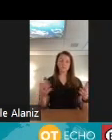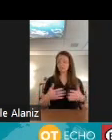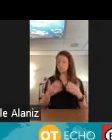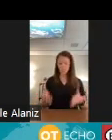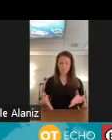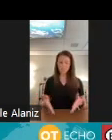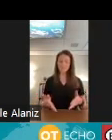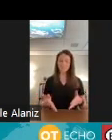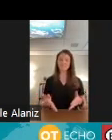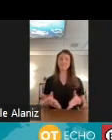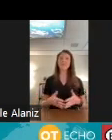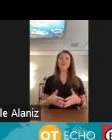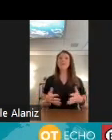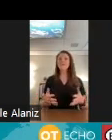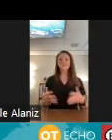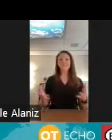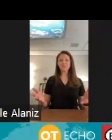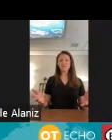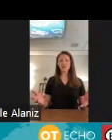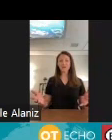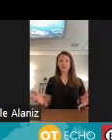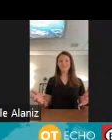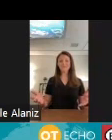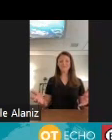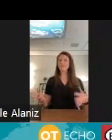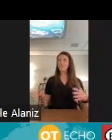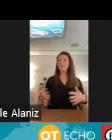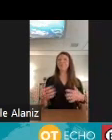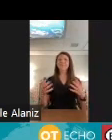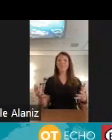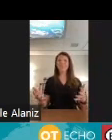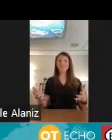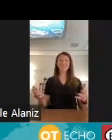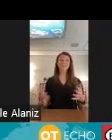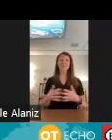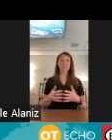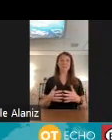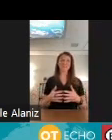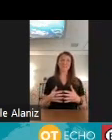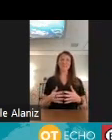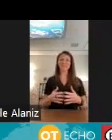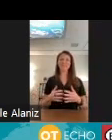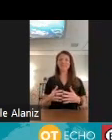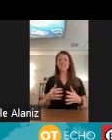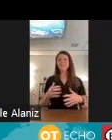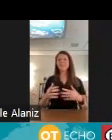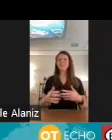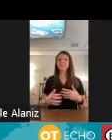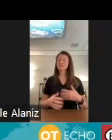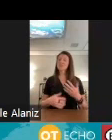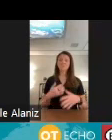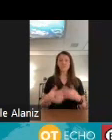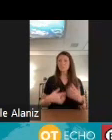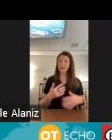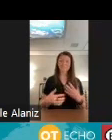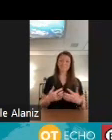work to just target that skill? Well, I think we've all heard the saying, what fires together, wires together, because